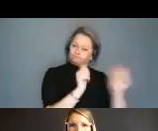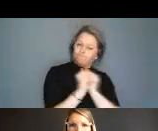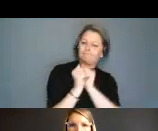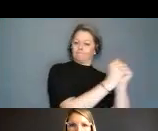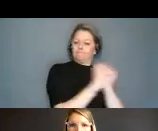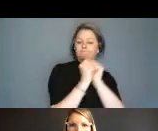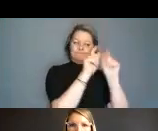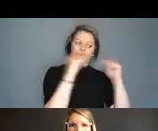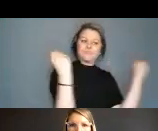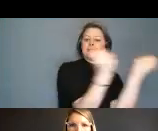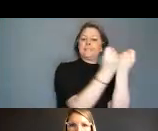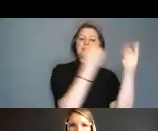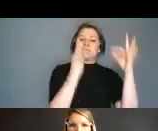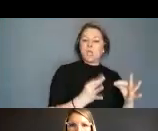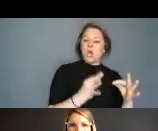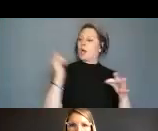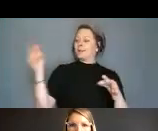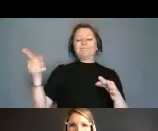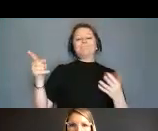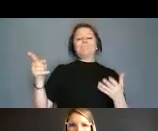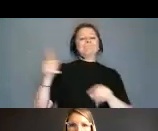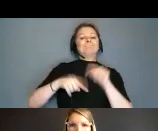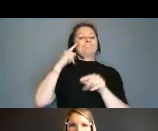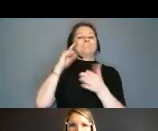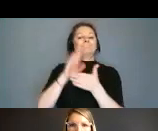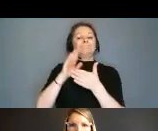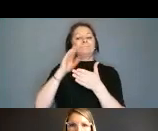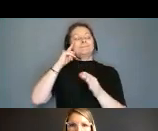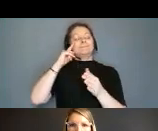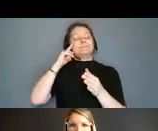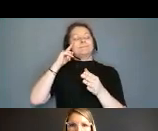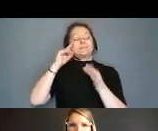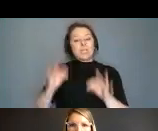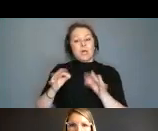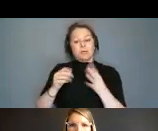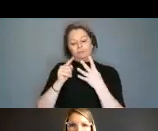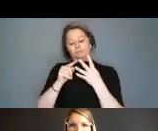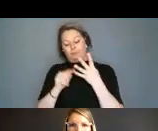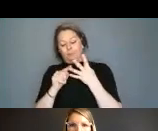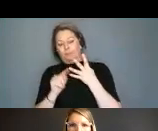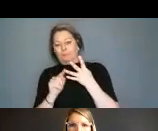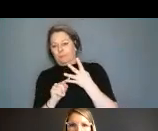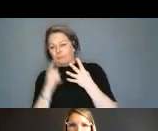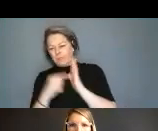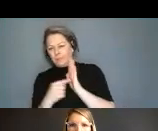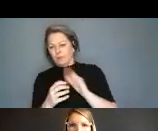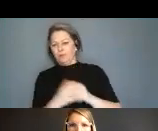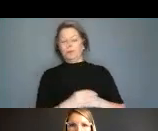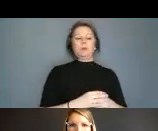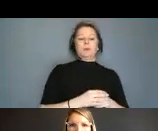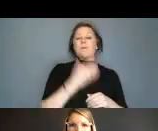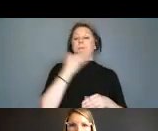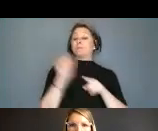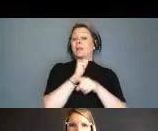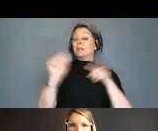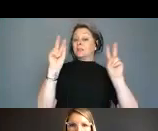capacity. And we did a team approach because it's best practice. And we see it in the literature and